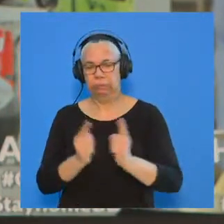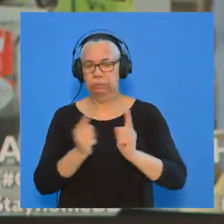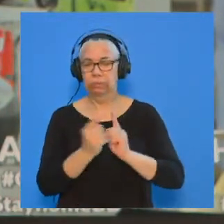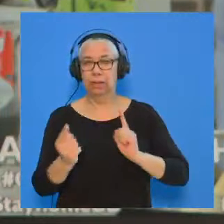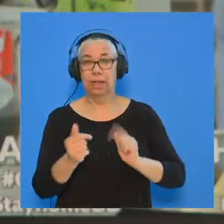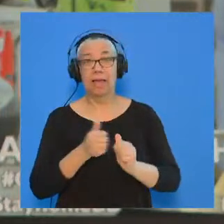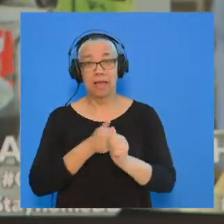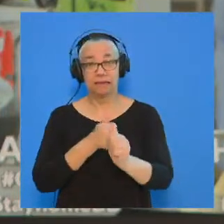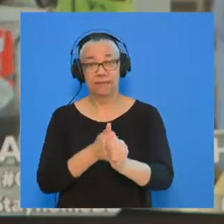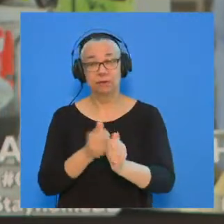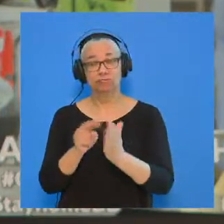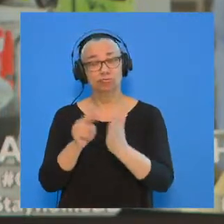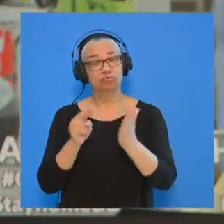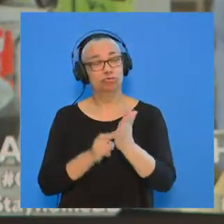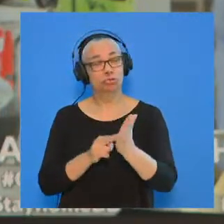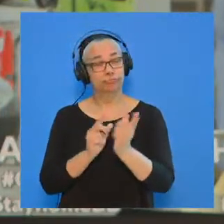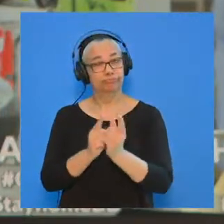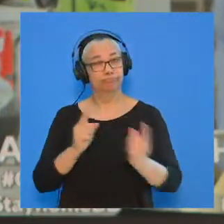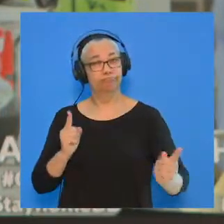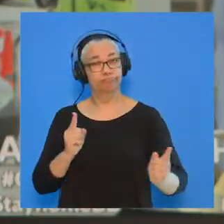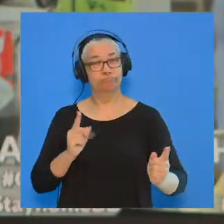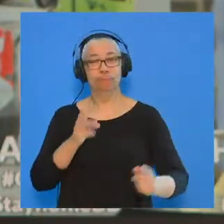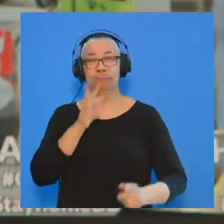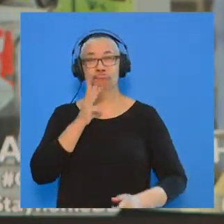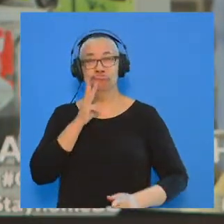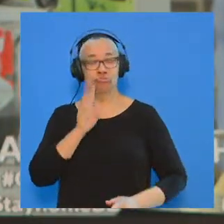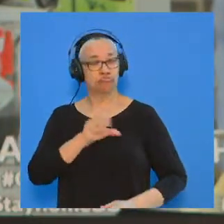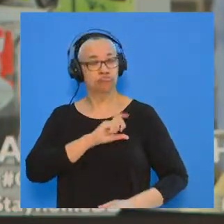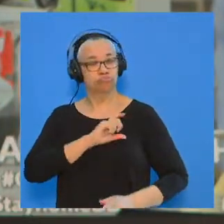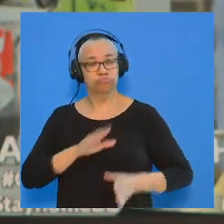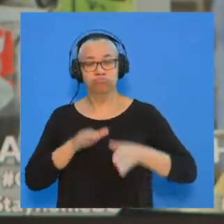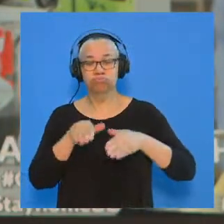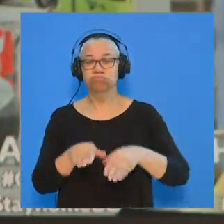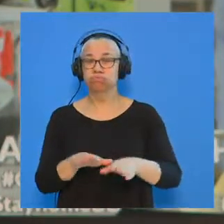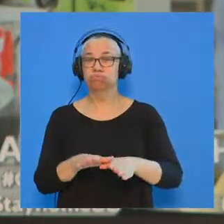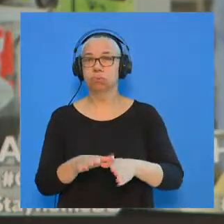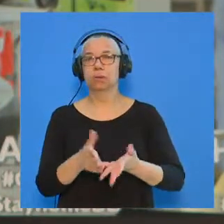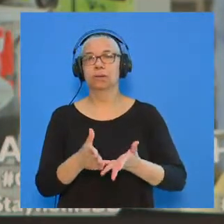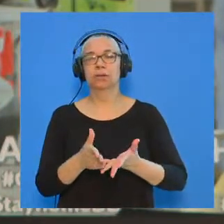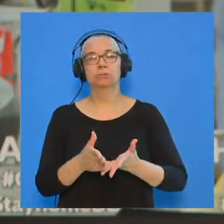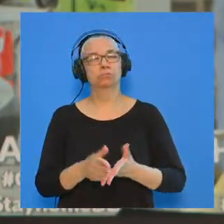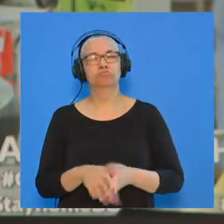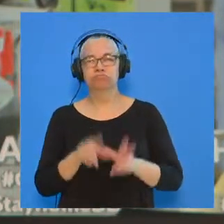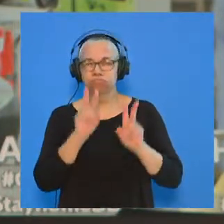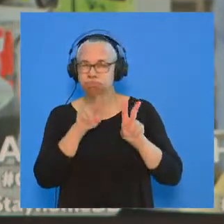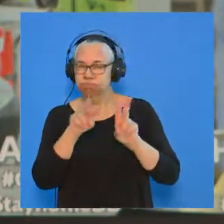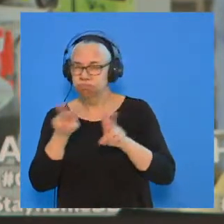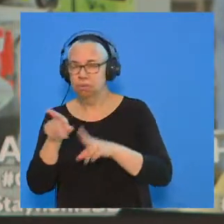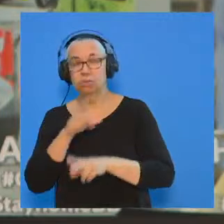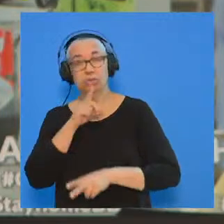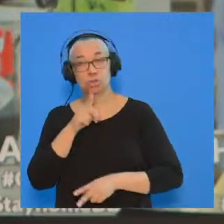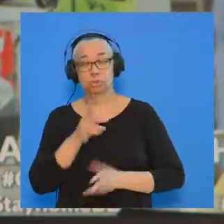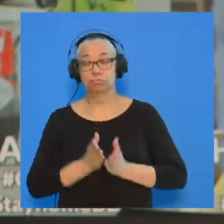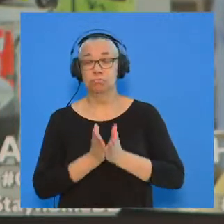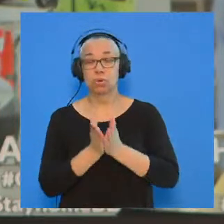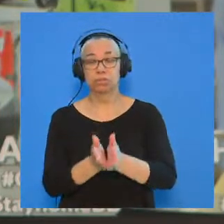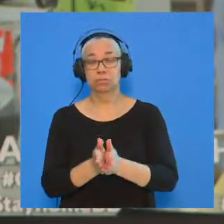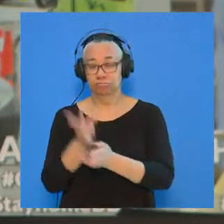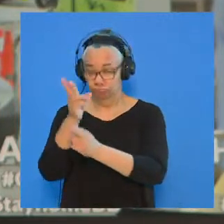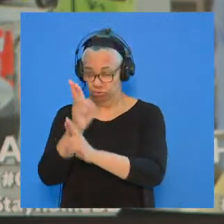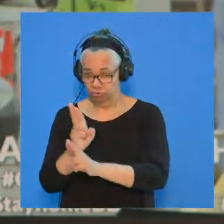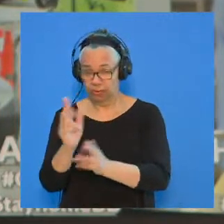And so the Coast Guard will be out on the water monitoring that to make sure that boats are respecting the laws of social